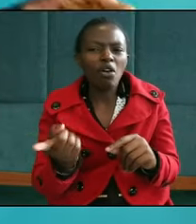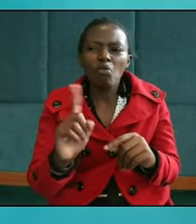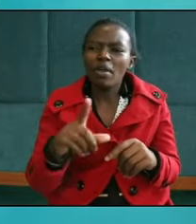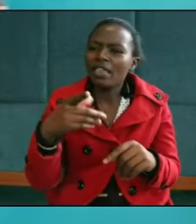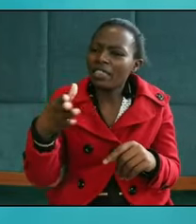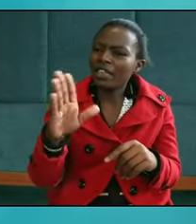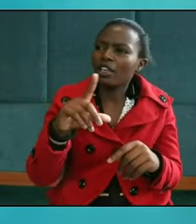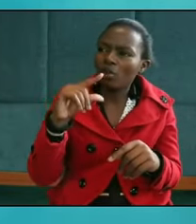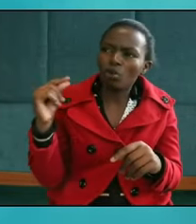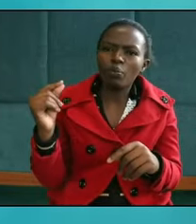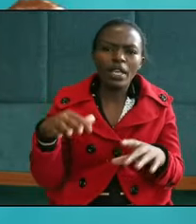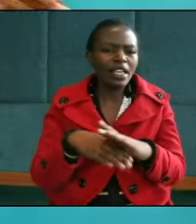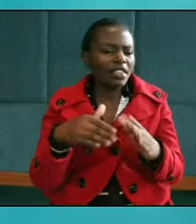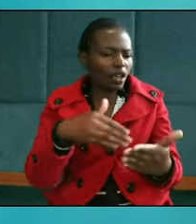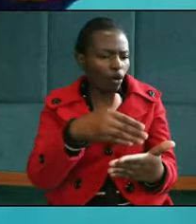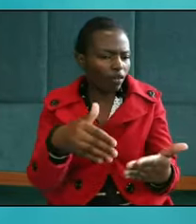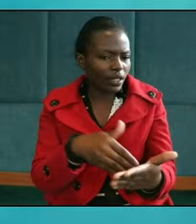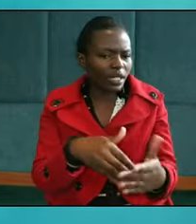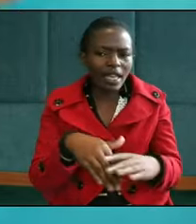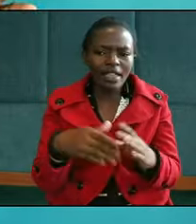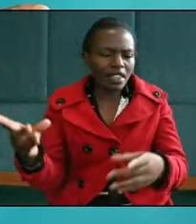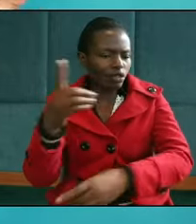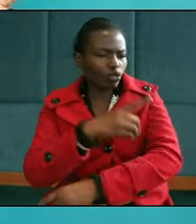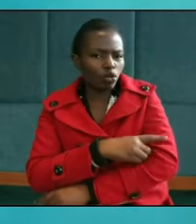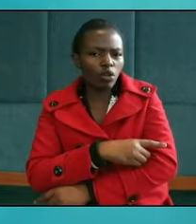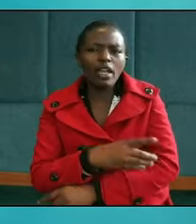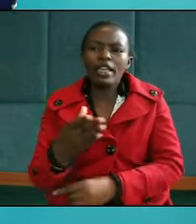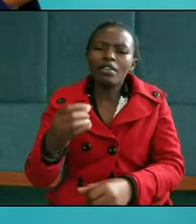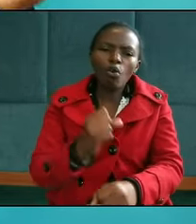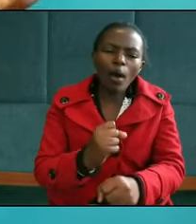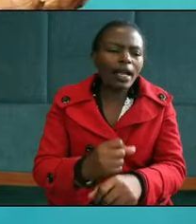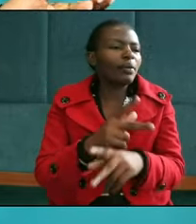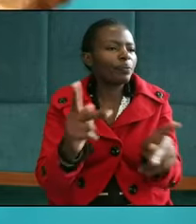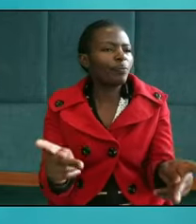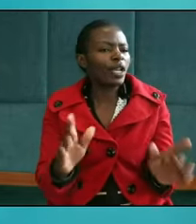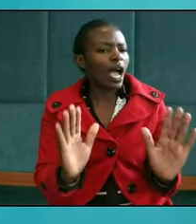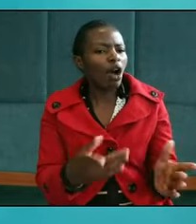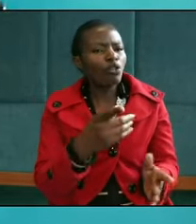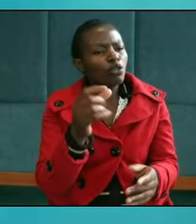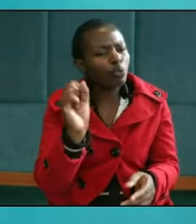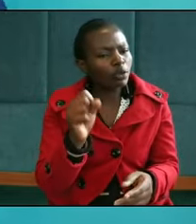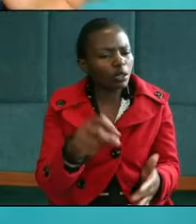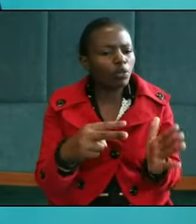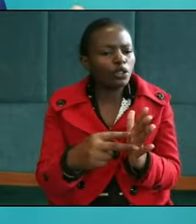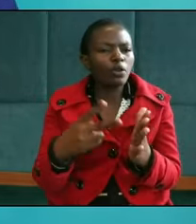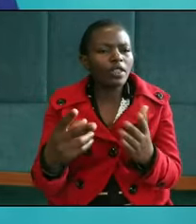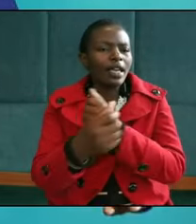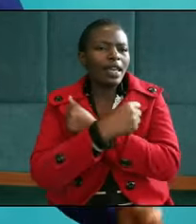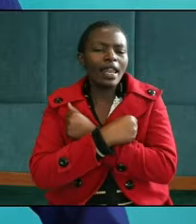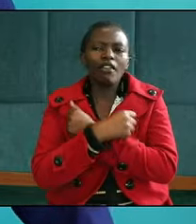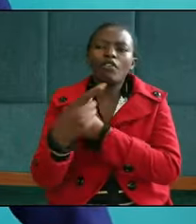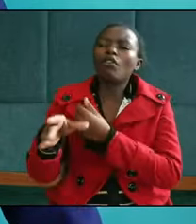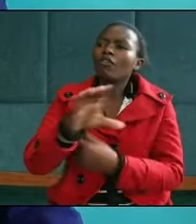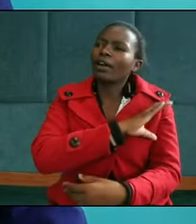are, in the office where you are working, kwa jua kali where you are working, are you demonstrating for sure that you are working for